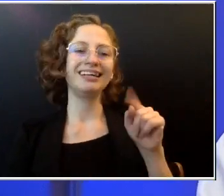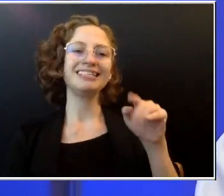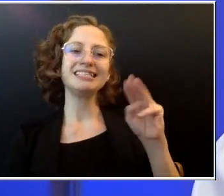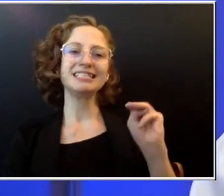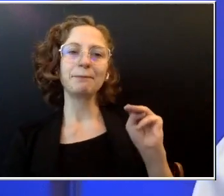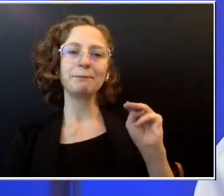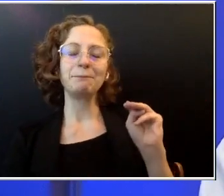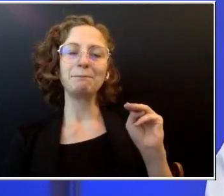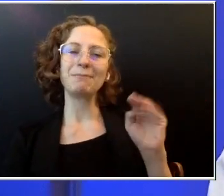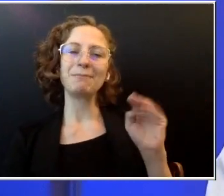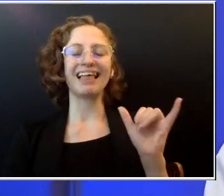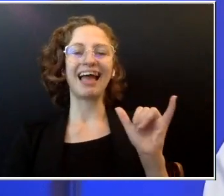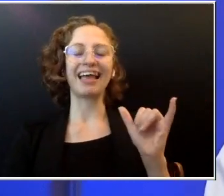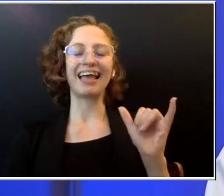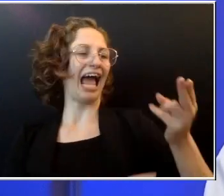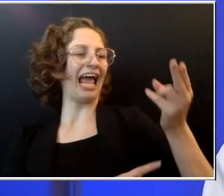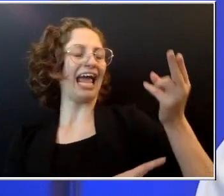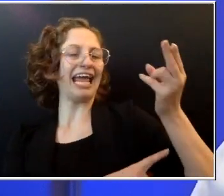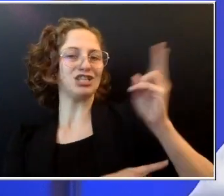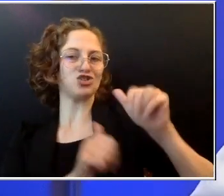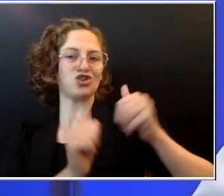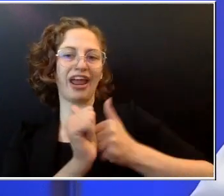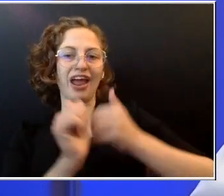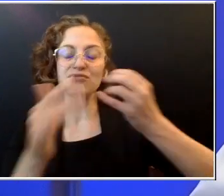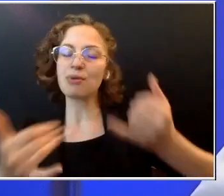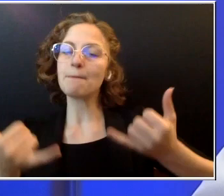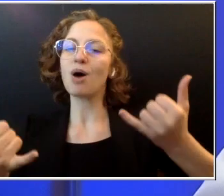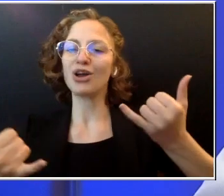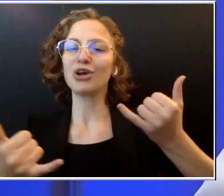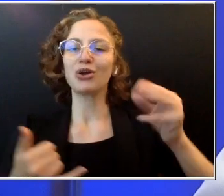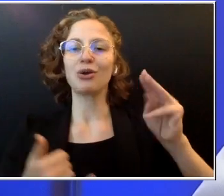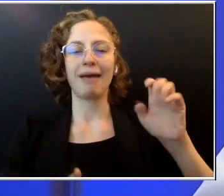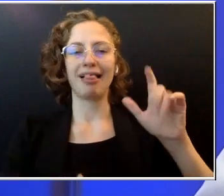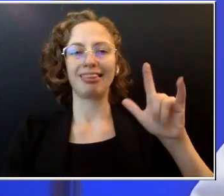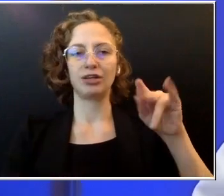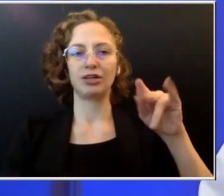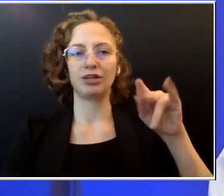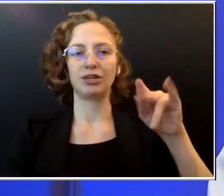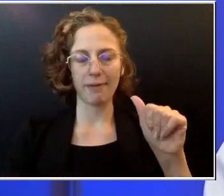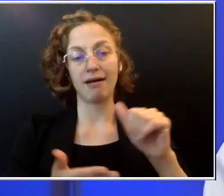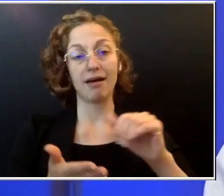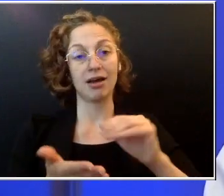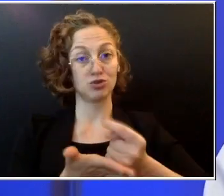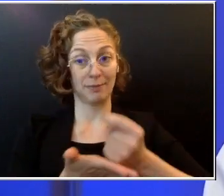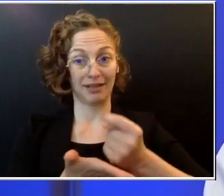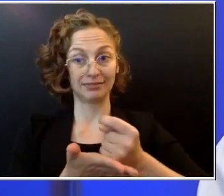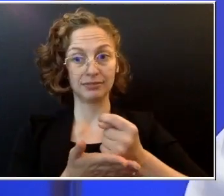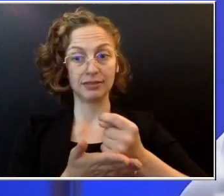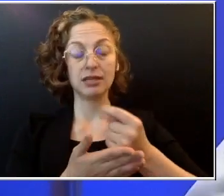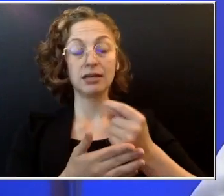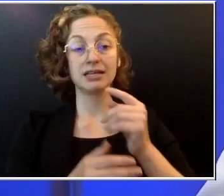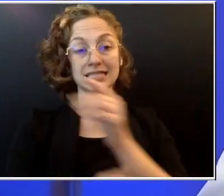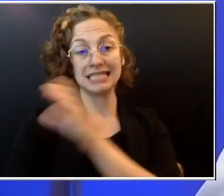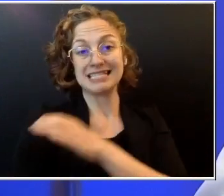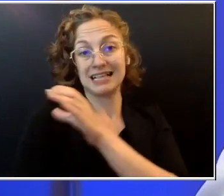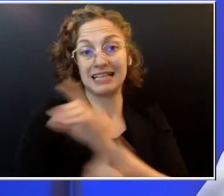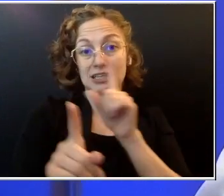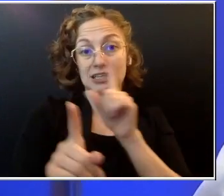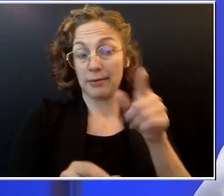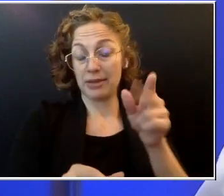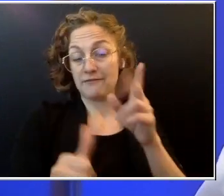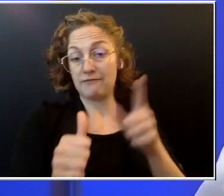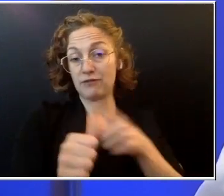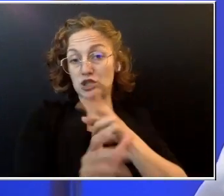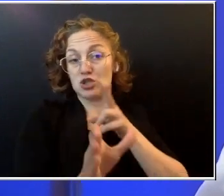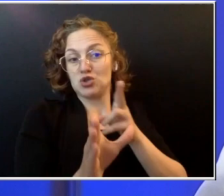treatment of melanoma, because the first clinical trial he was involved in was an older agent, a drug called IL-2, and then a newer agent